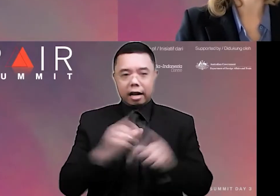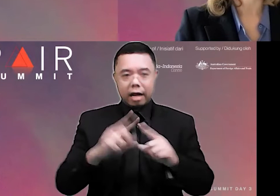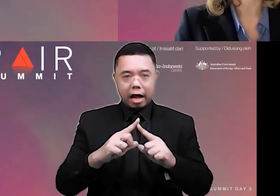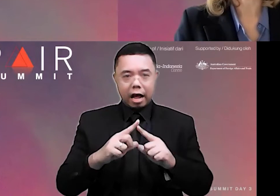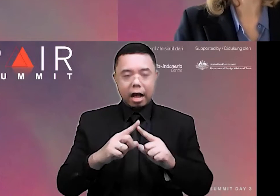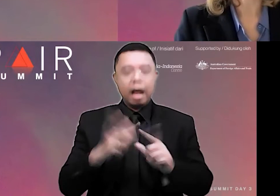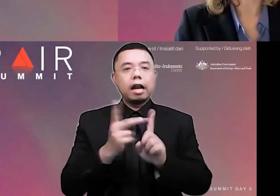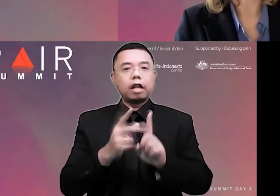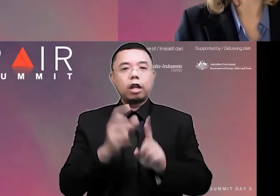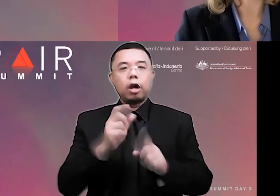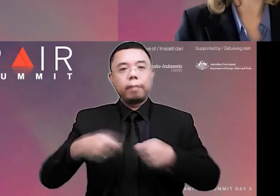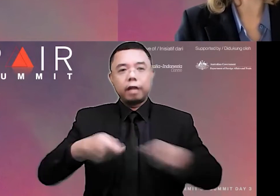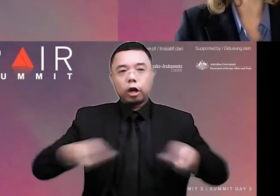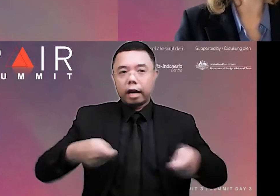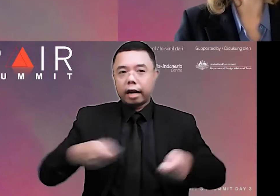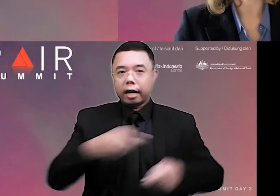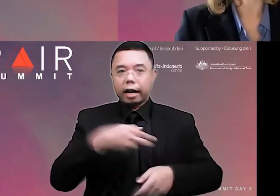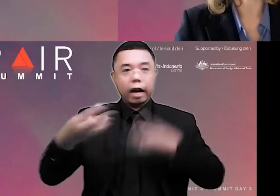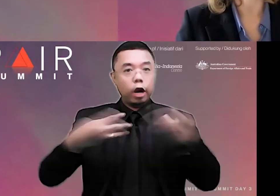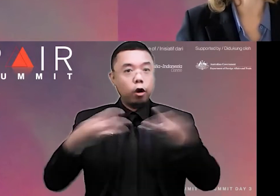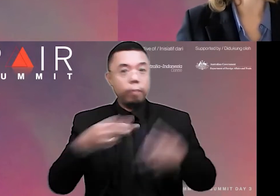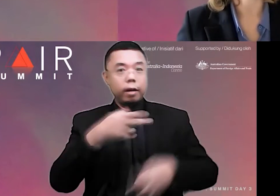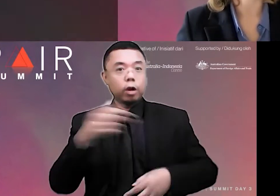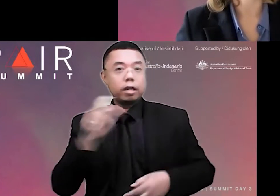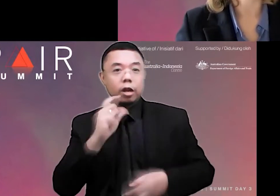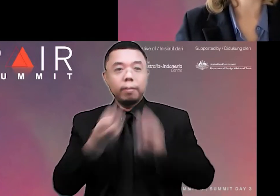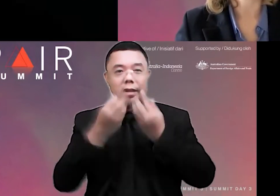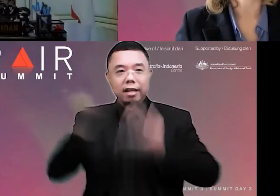Indonesia, to make some opening remarks.